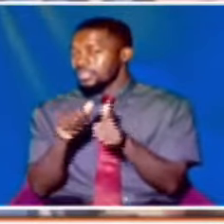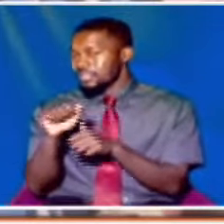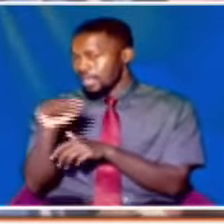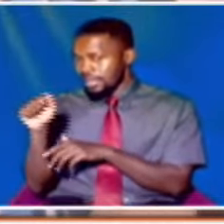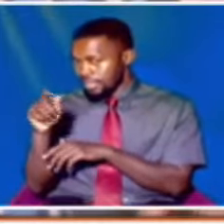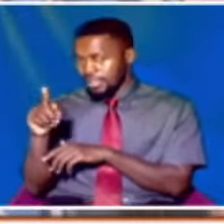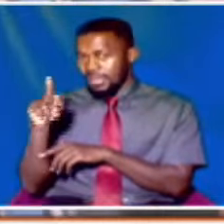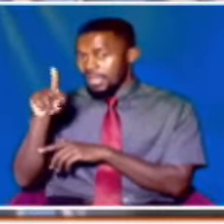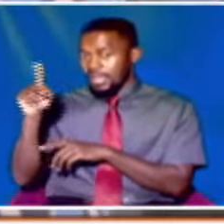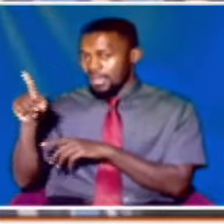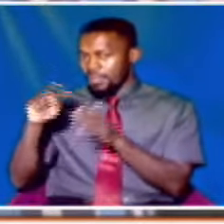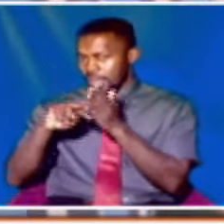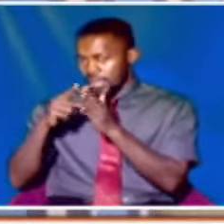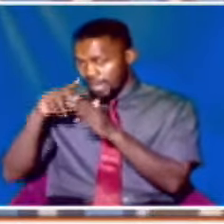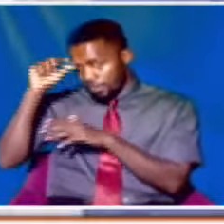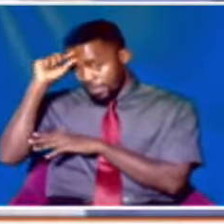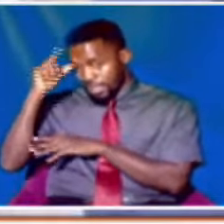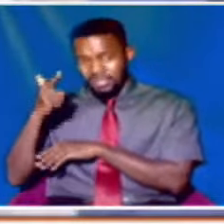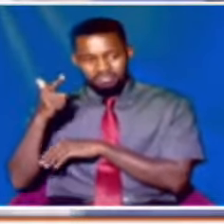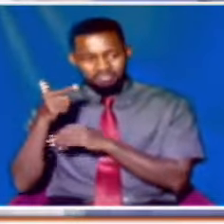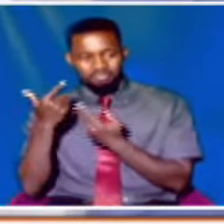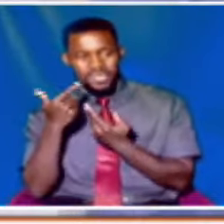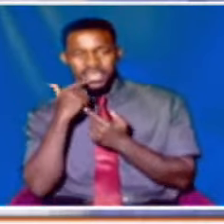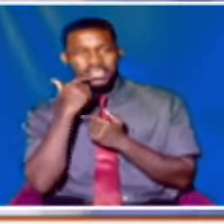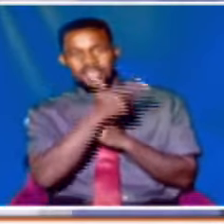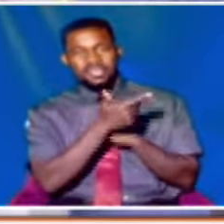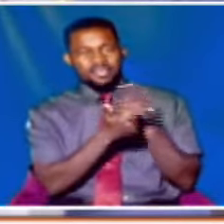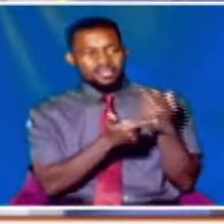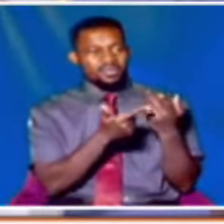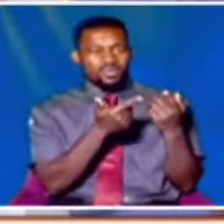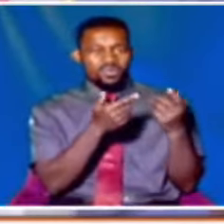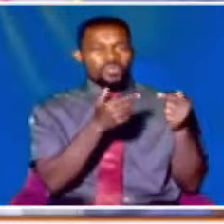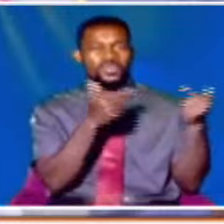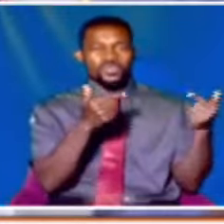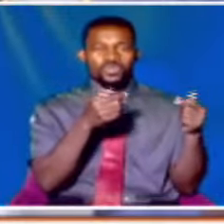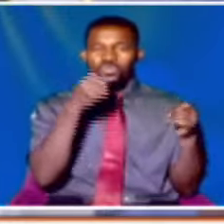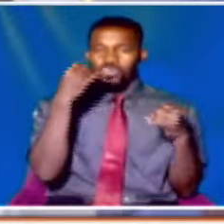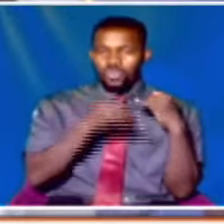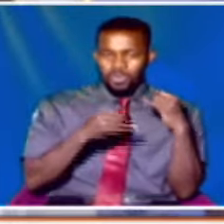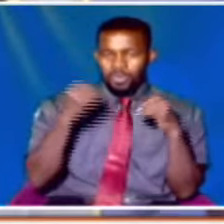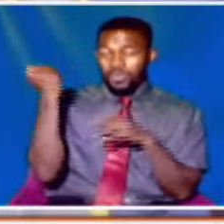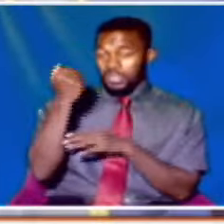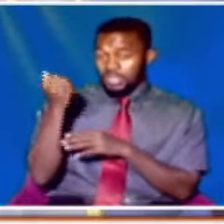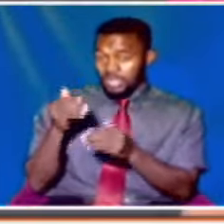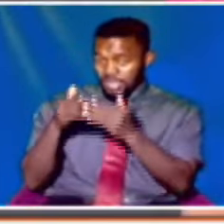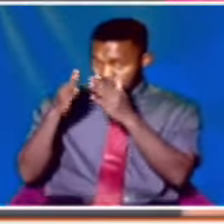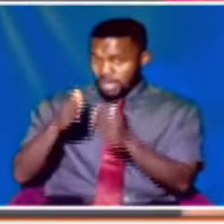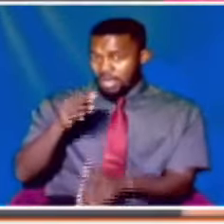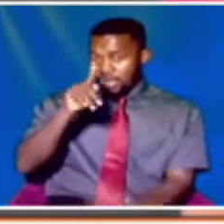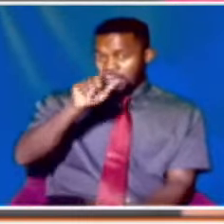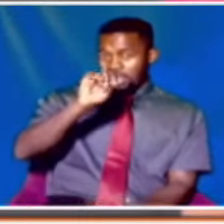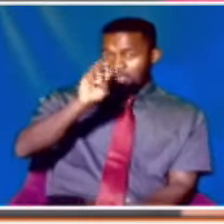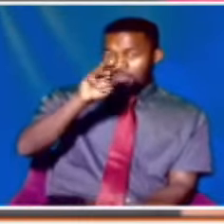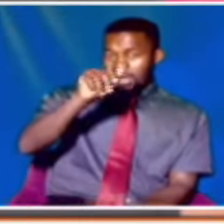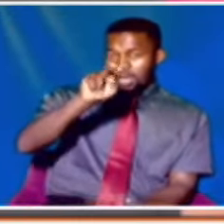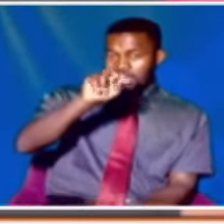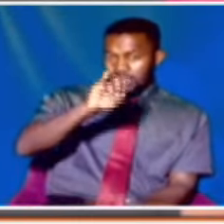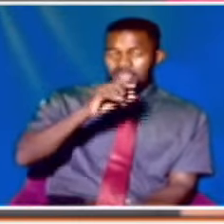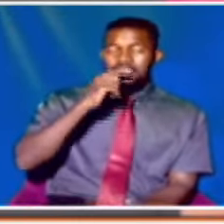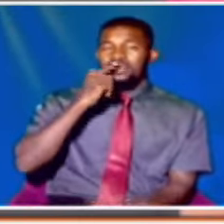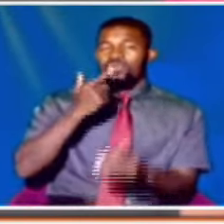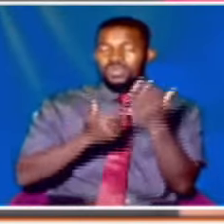to stop divisive politics. Led by the lead of majority in the National Assembly, Kimani Ichung'wa, the leaders said Kenya is beyond politics